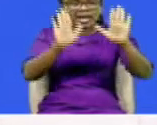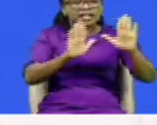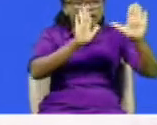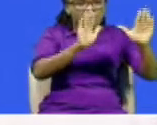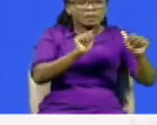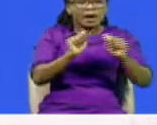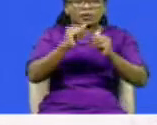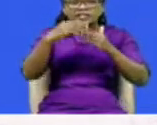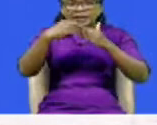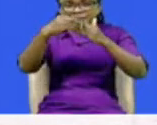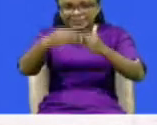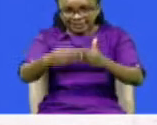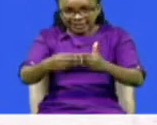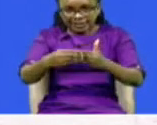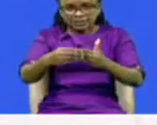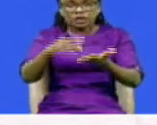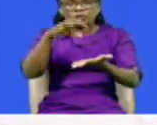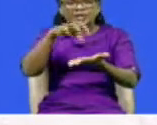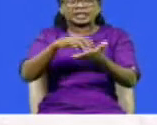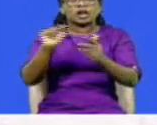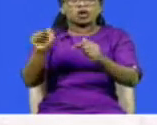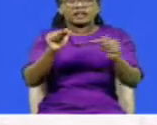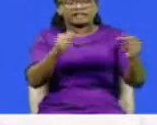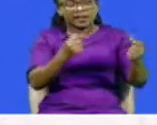to incidents of violence.